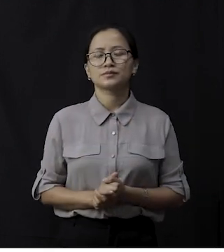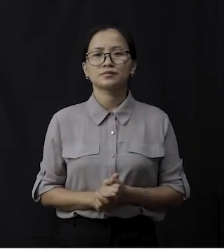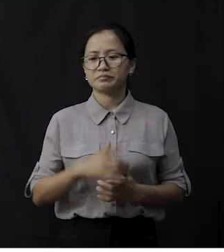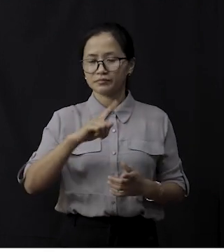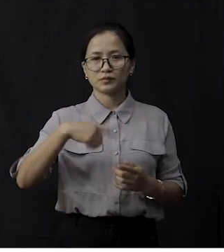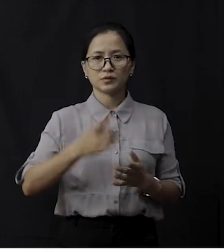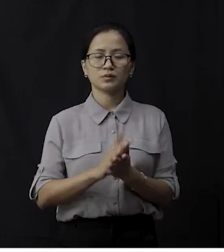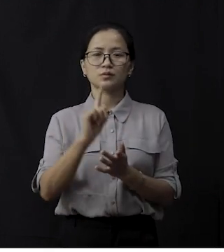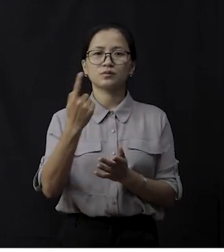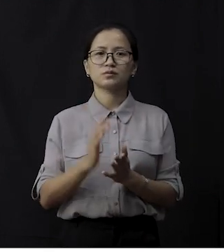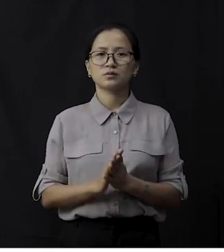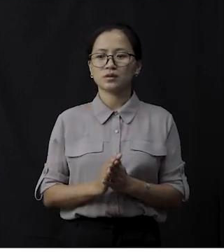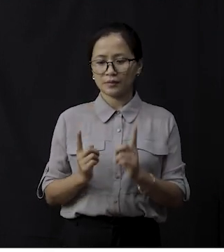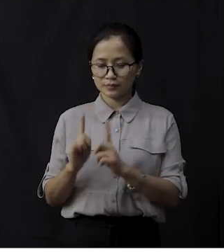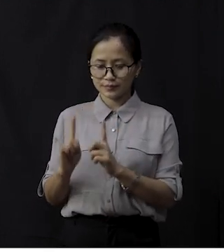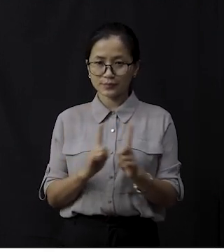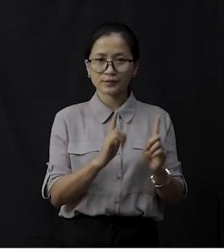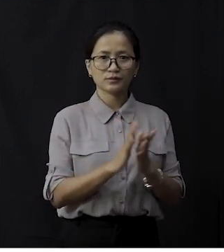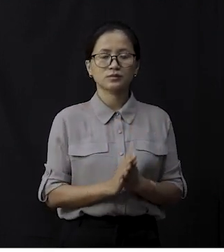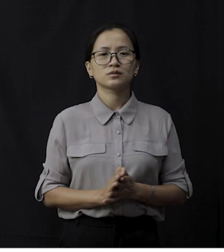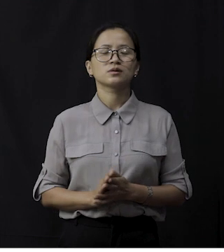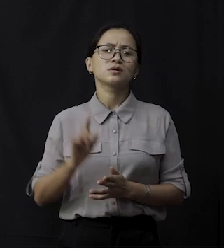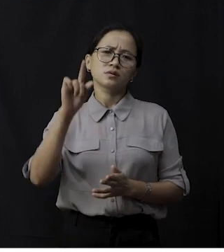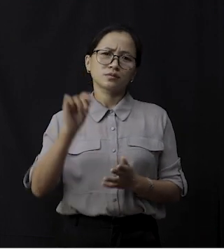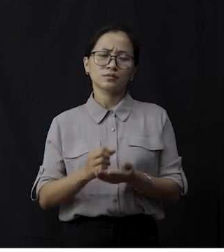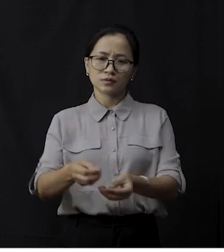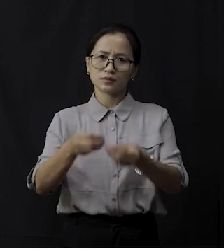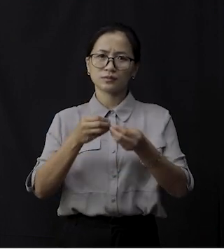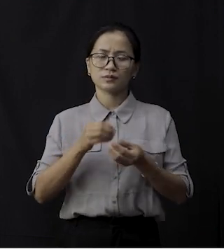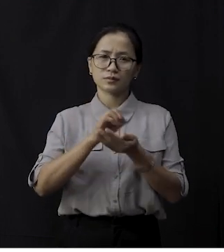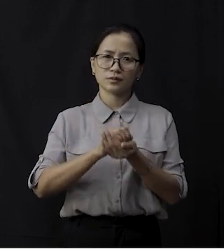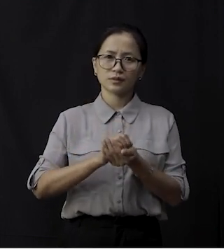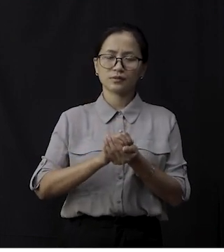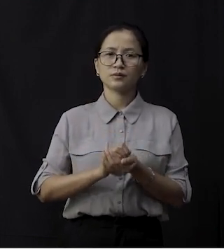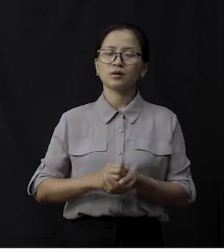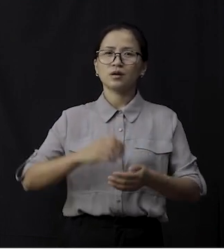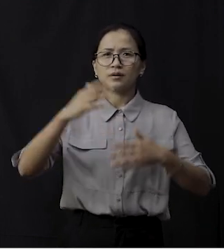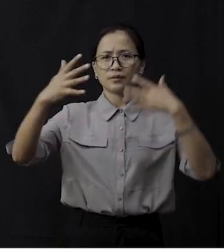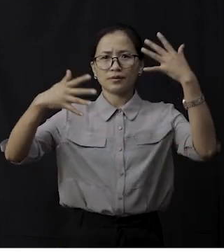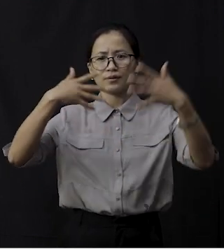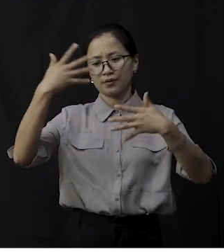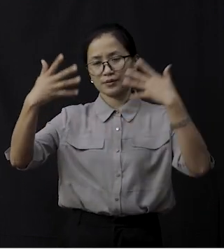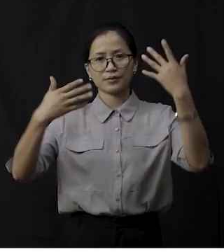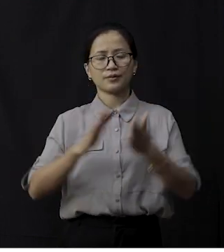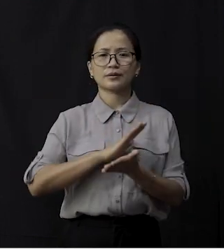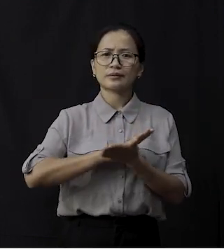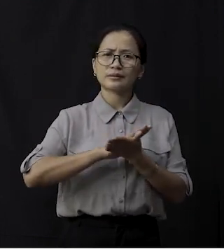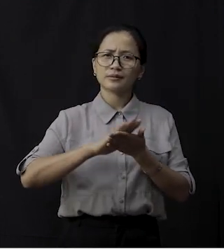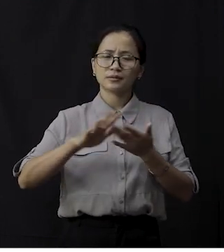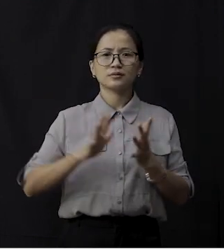next one that plants do for us is plants keep the air clean